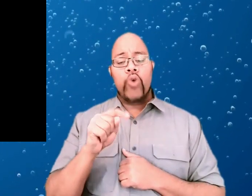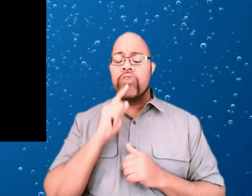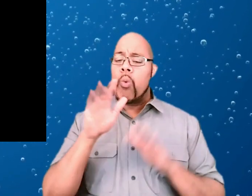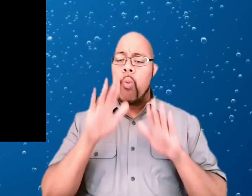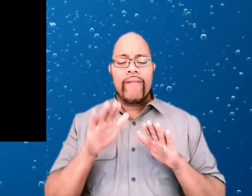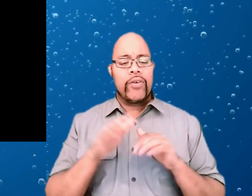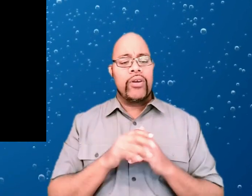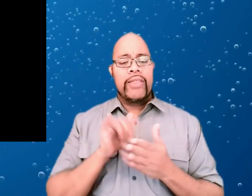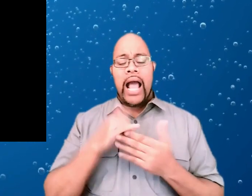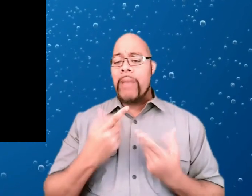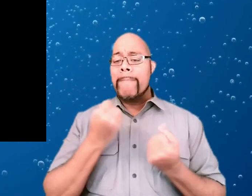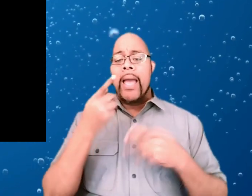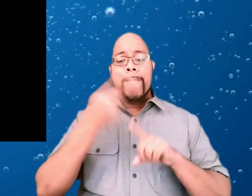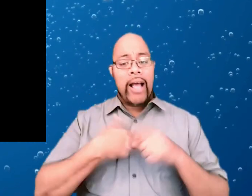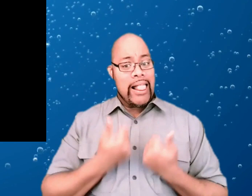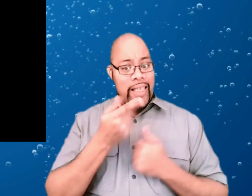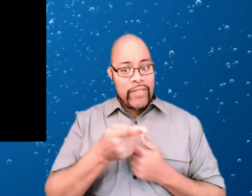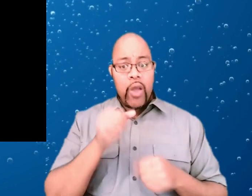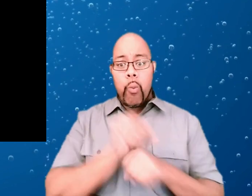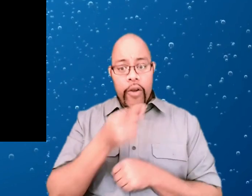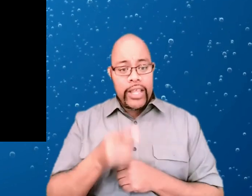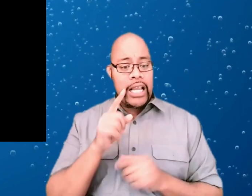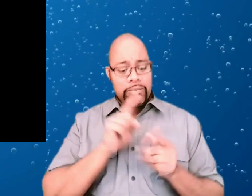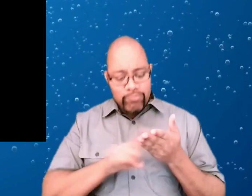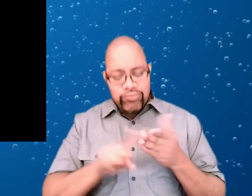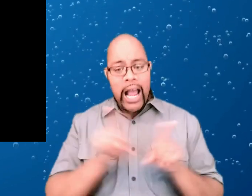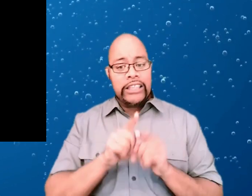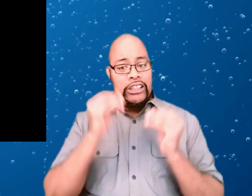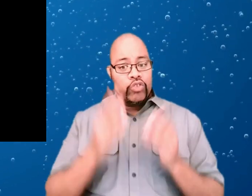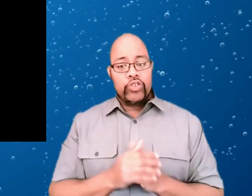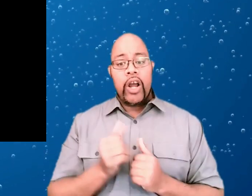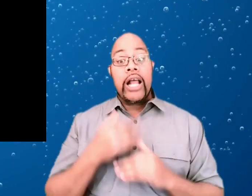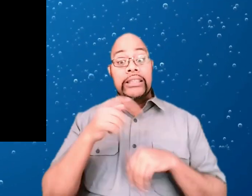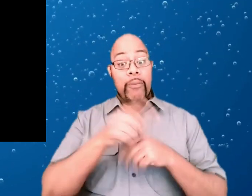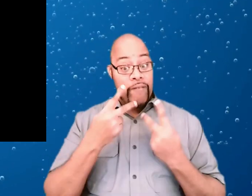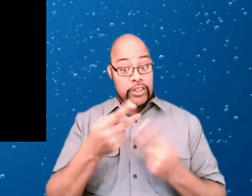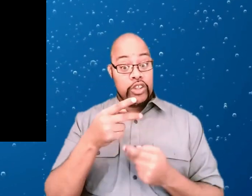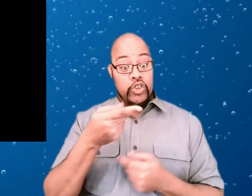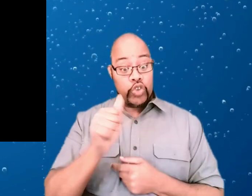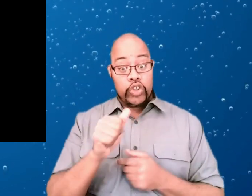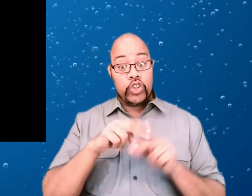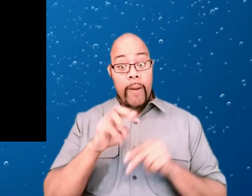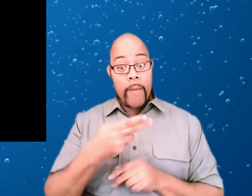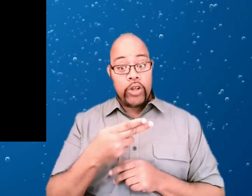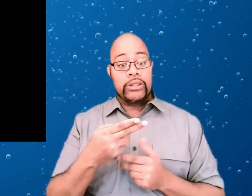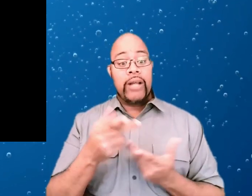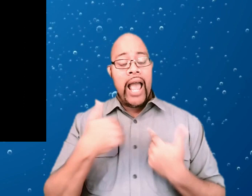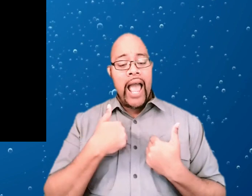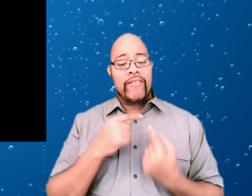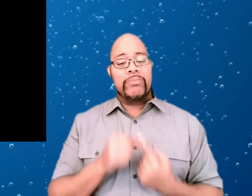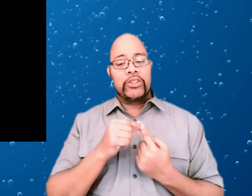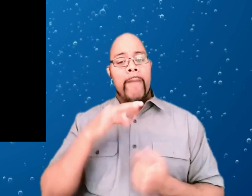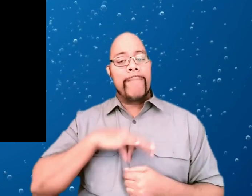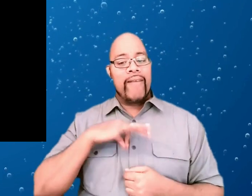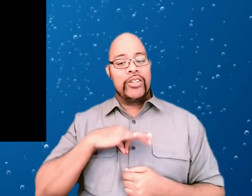Our coast is a wonderful marvel that I spent many months living, working, and exploring as an educator. I hope the next time you visit Georgia's salt marsh, you're amazed by how